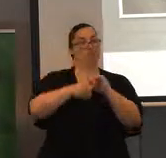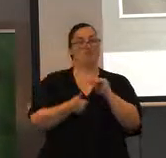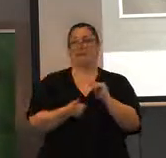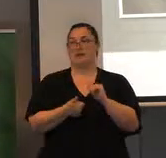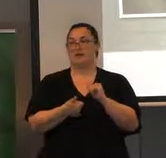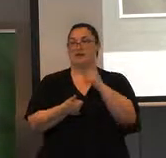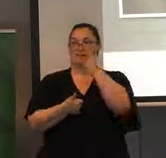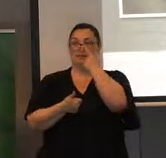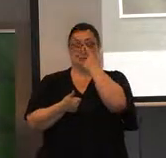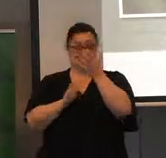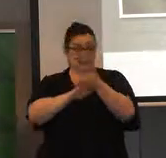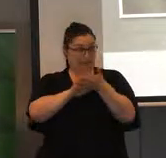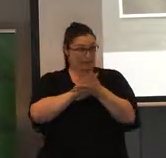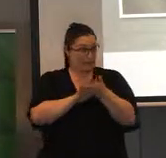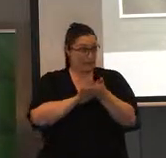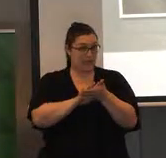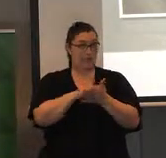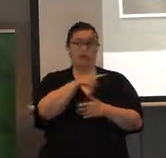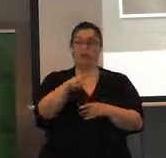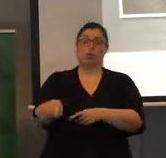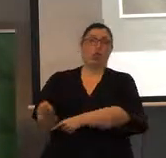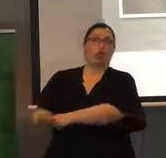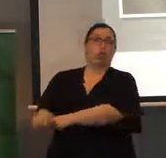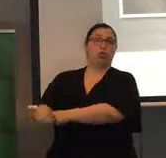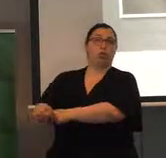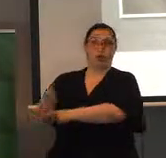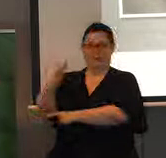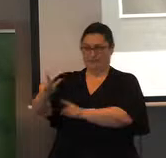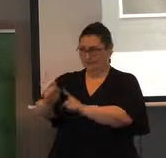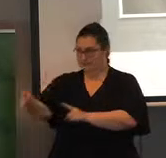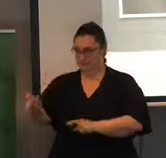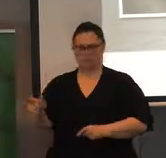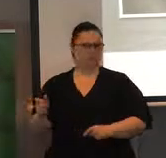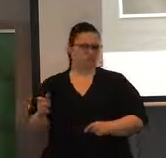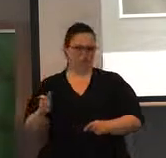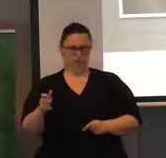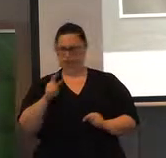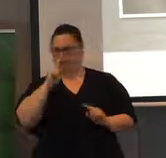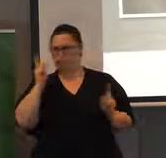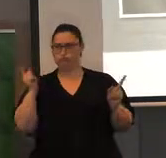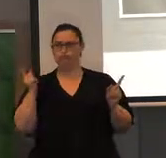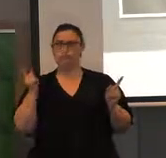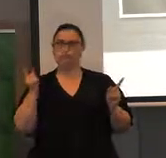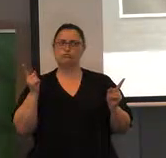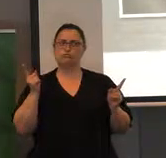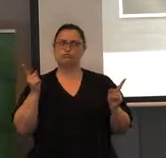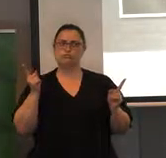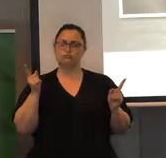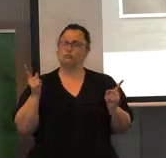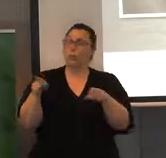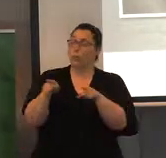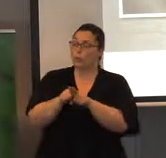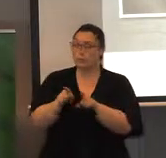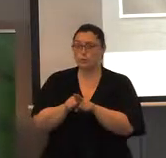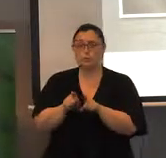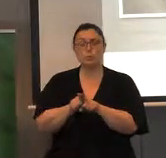website. Can you afford to disregard almost half of your users? Probably not. The